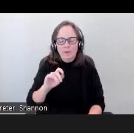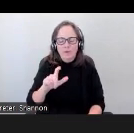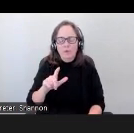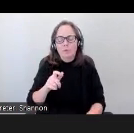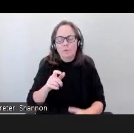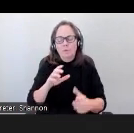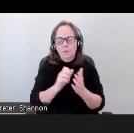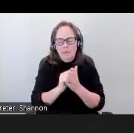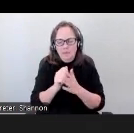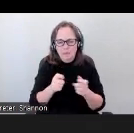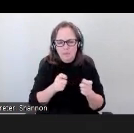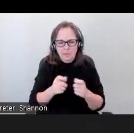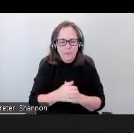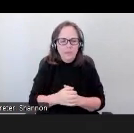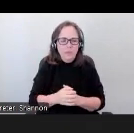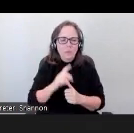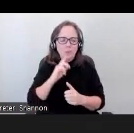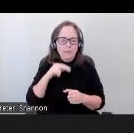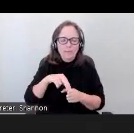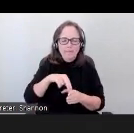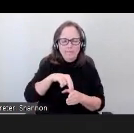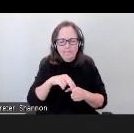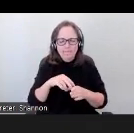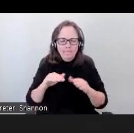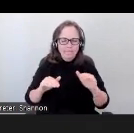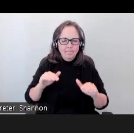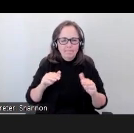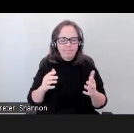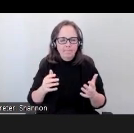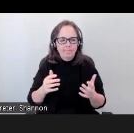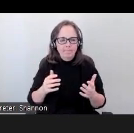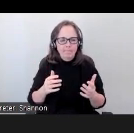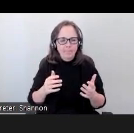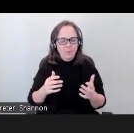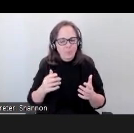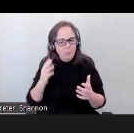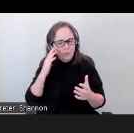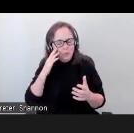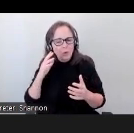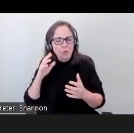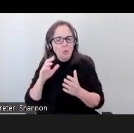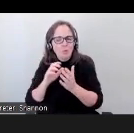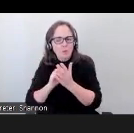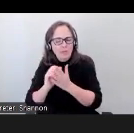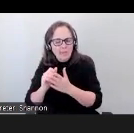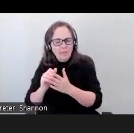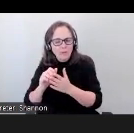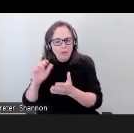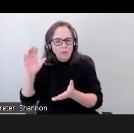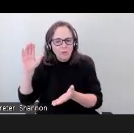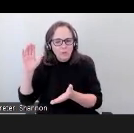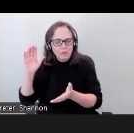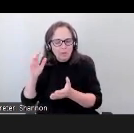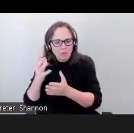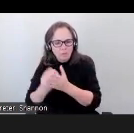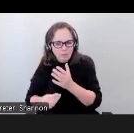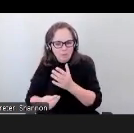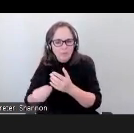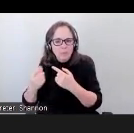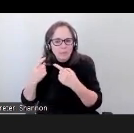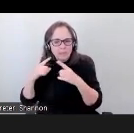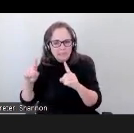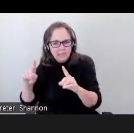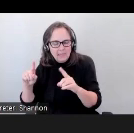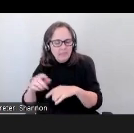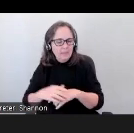the fine balance of excellent oncologic outcomes and excellent functional outcome is something